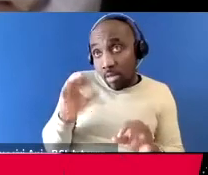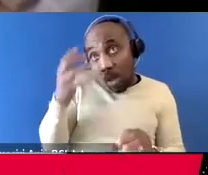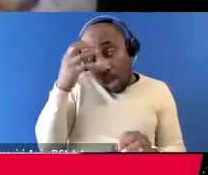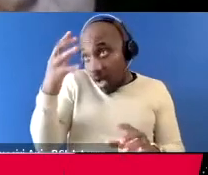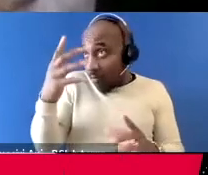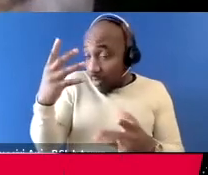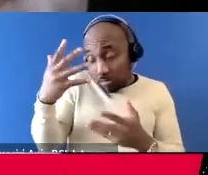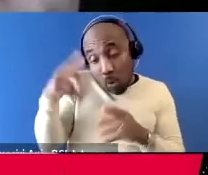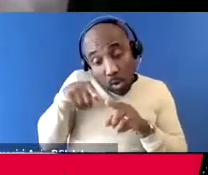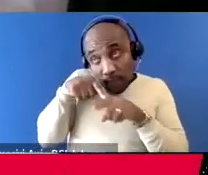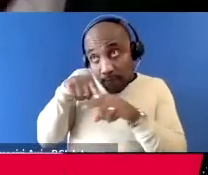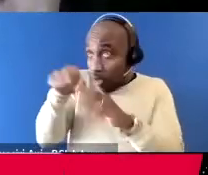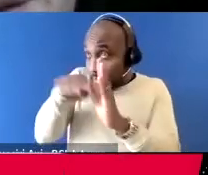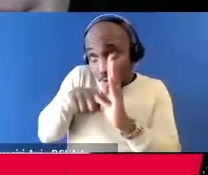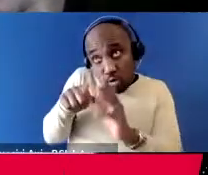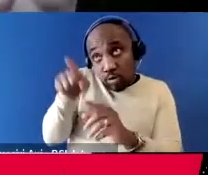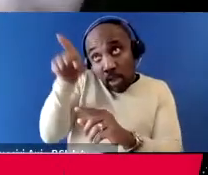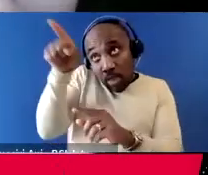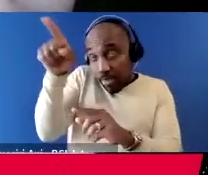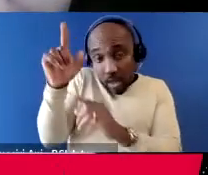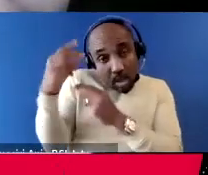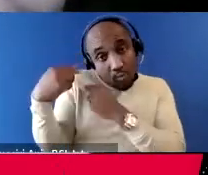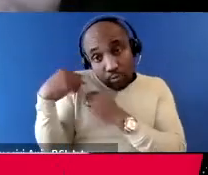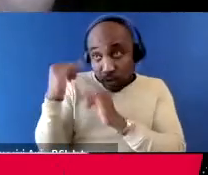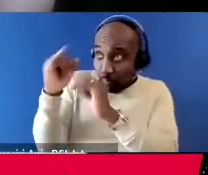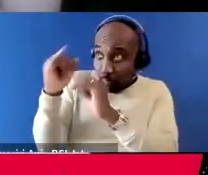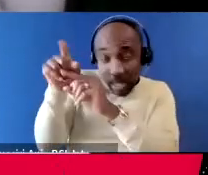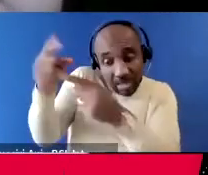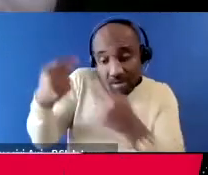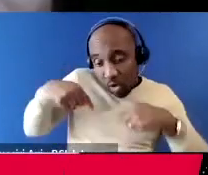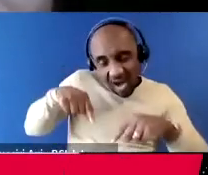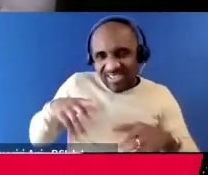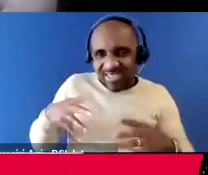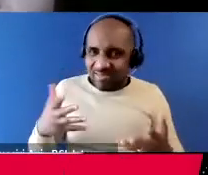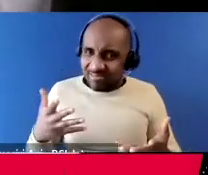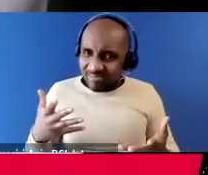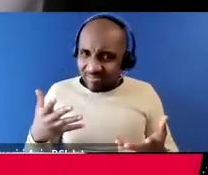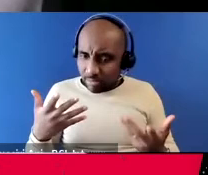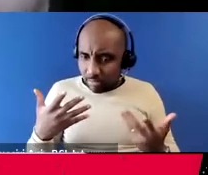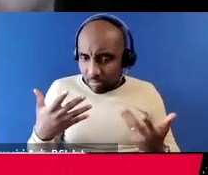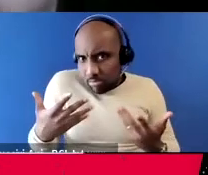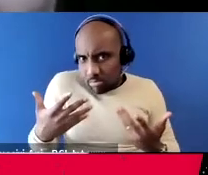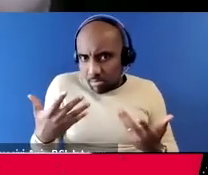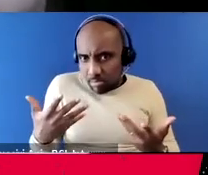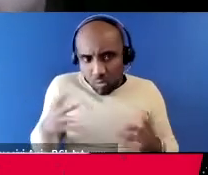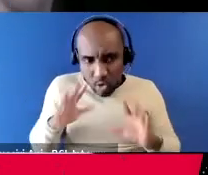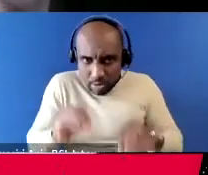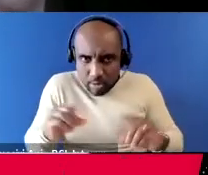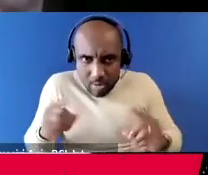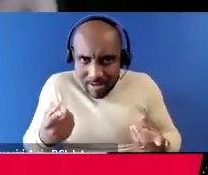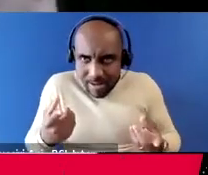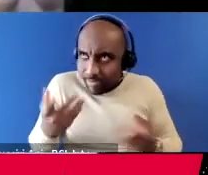what are your thoughts on this response and approach, and if and how we should be holding them to account?